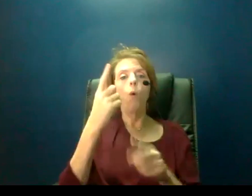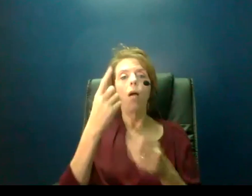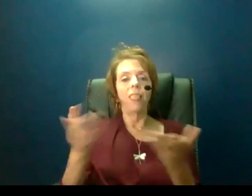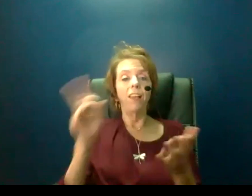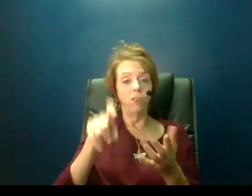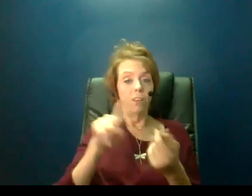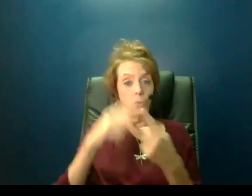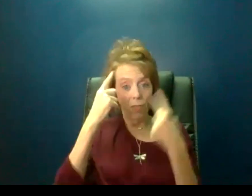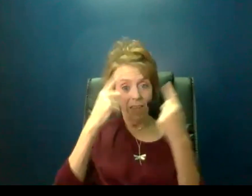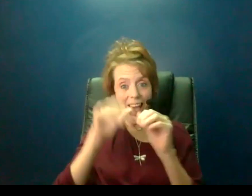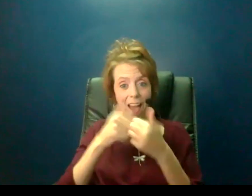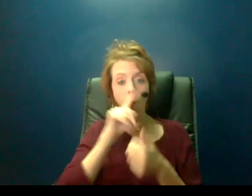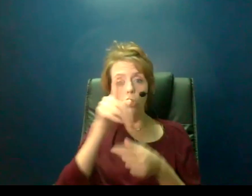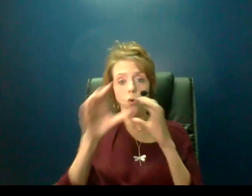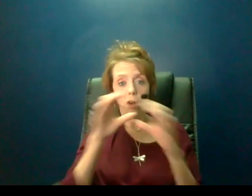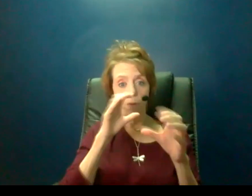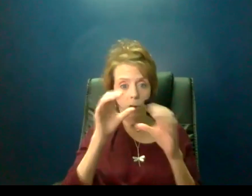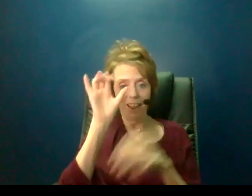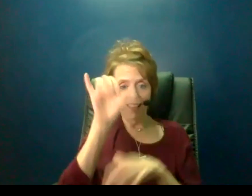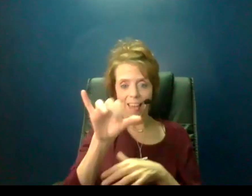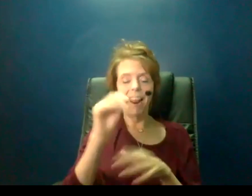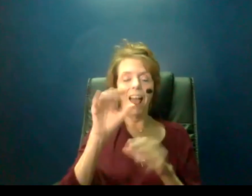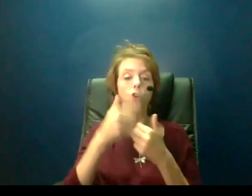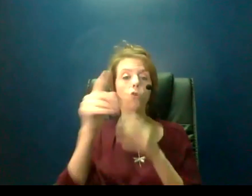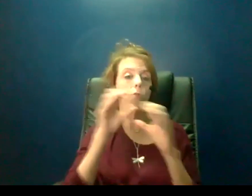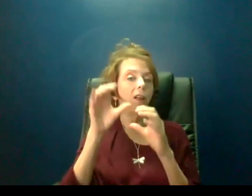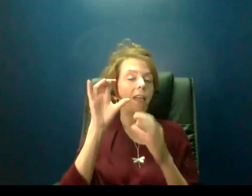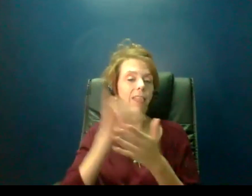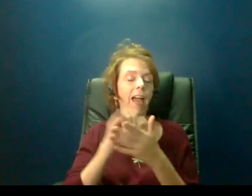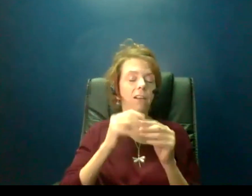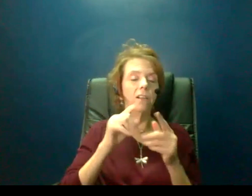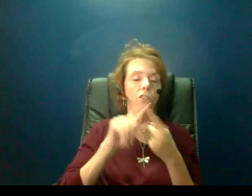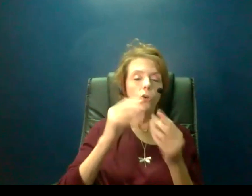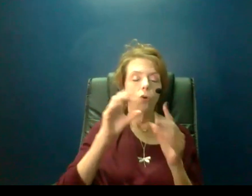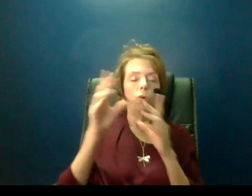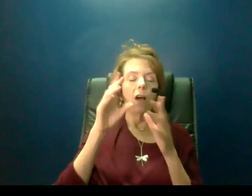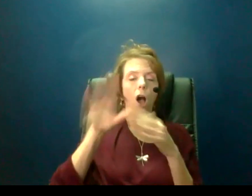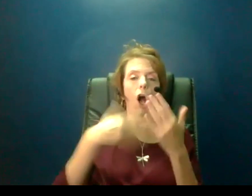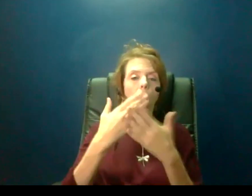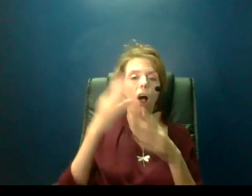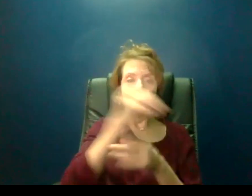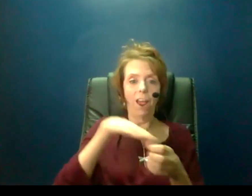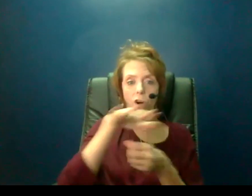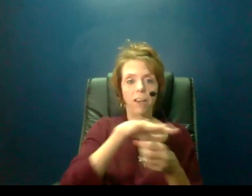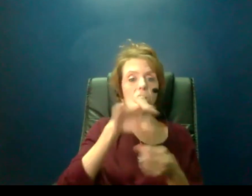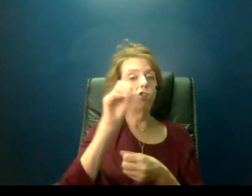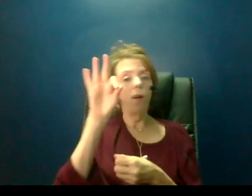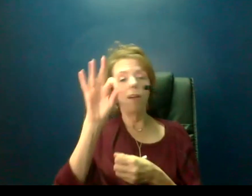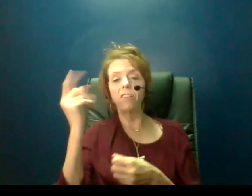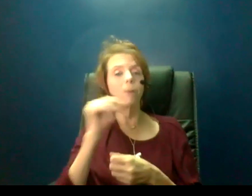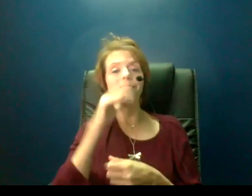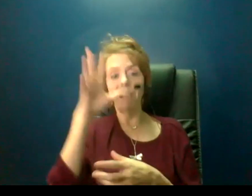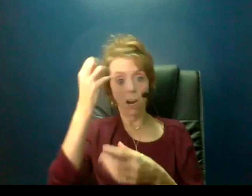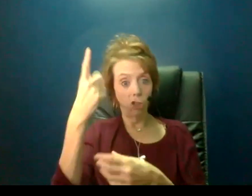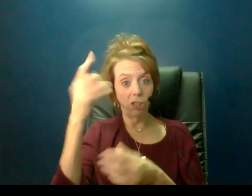about is how are you communicating that? And how are you communicating it across disciplines so that if someone isn't immersed in the arts,